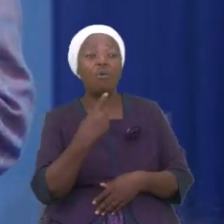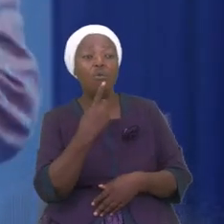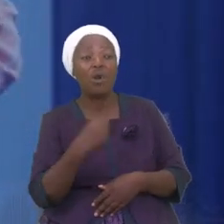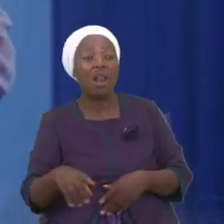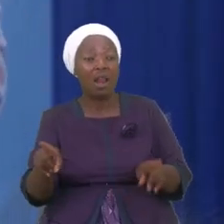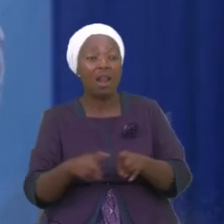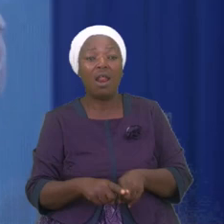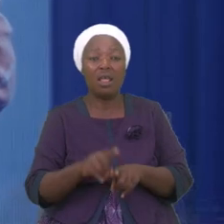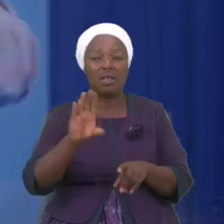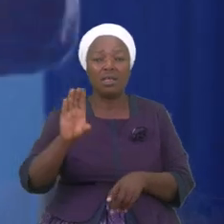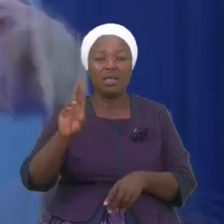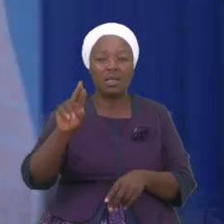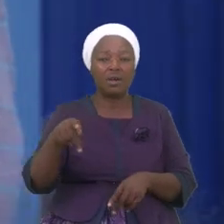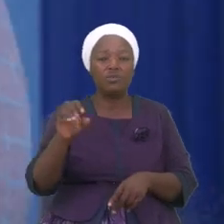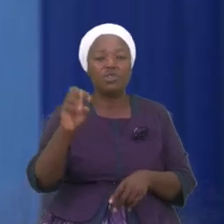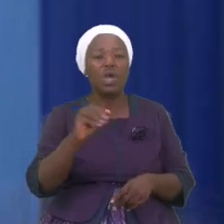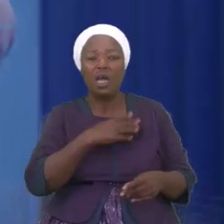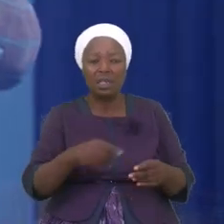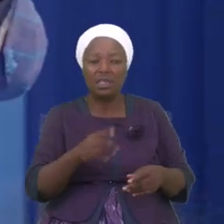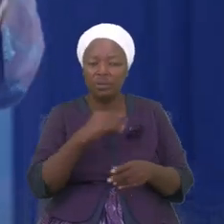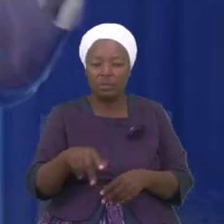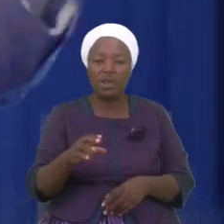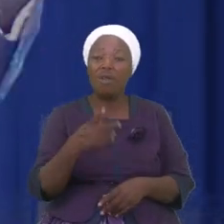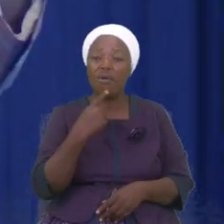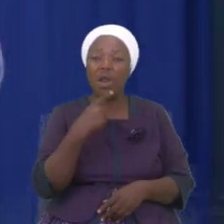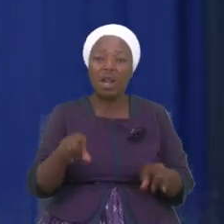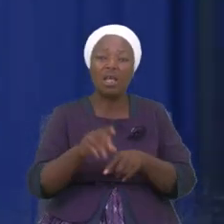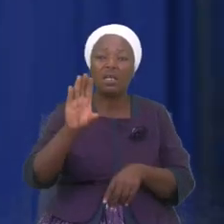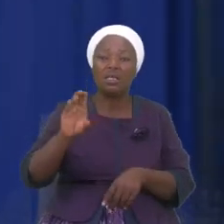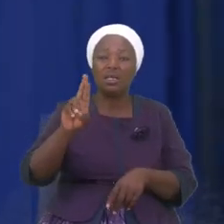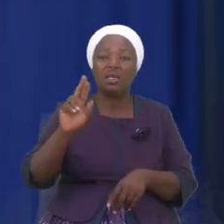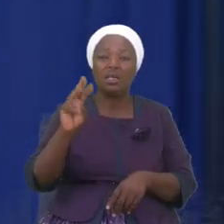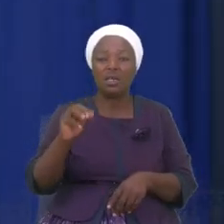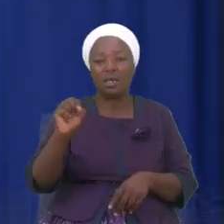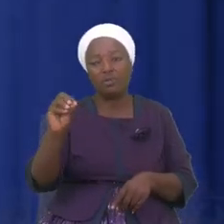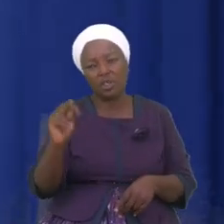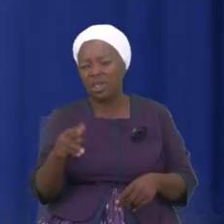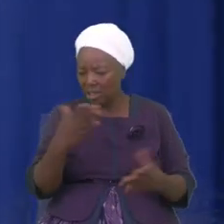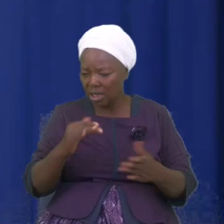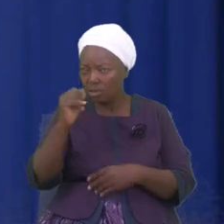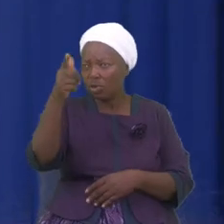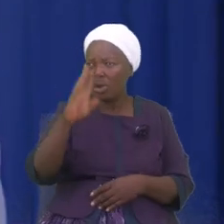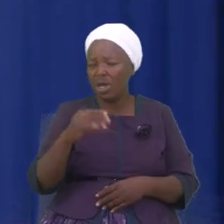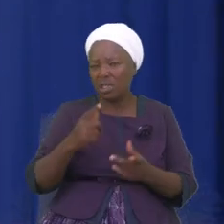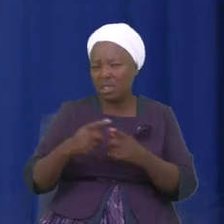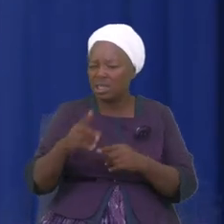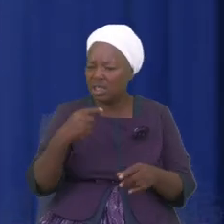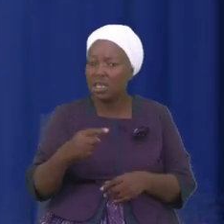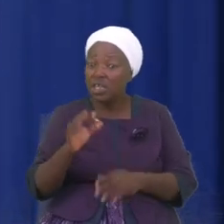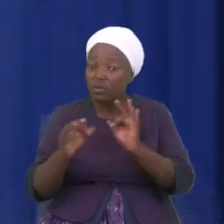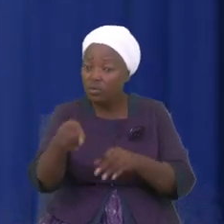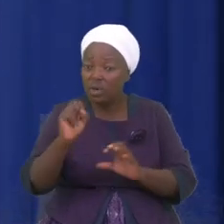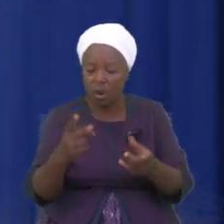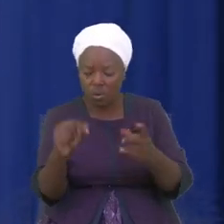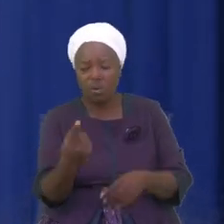crimson, though they be red like crimson, here is God, here is the Almighty. He said, if you can only come, that